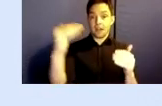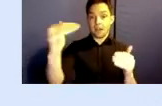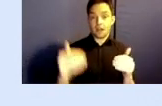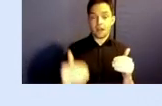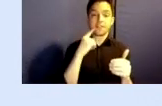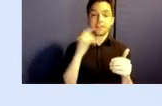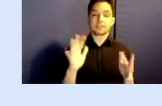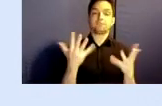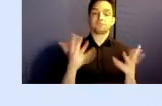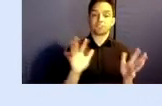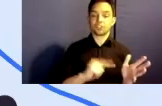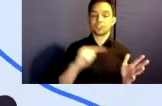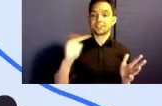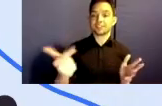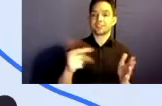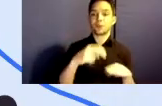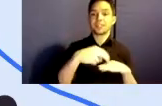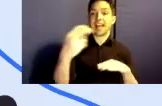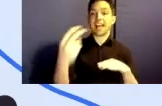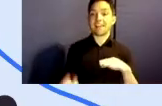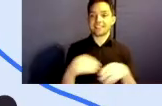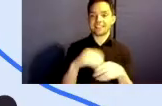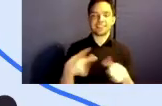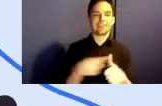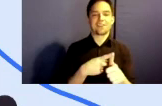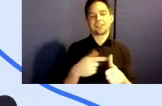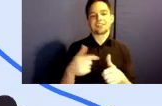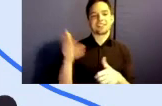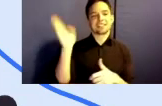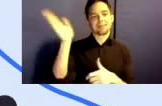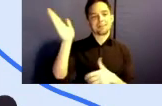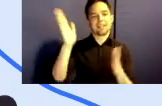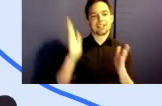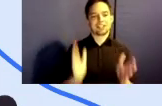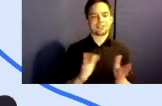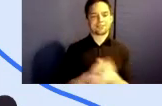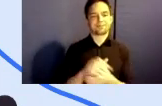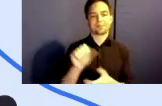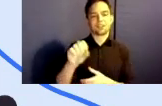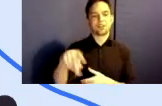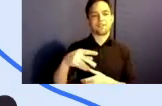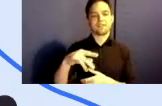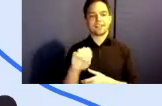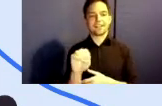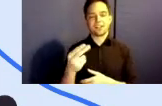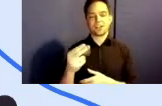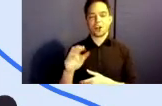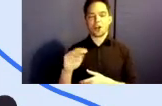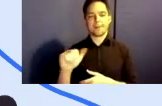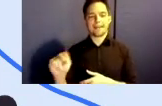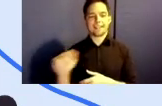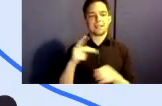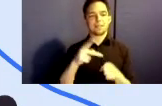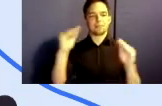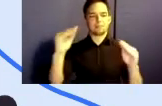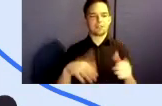I'm going to dive us into our first speaker. Sophie Harman is a professor of